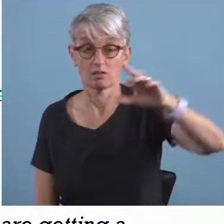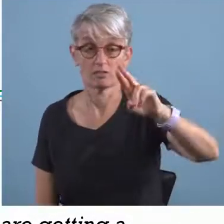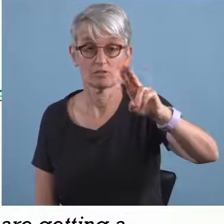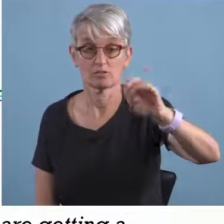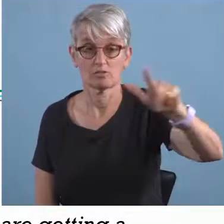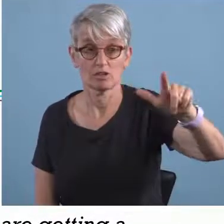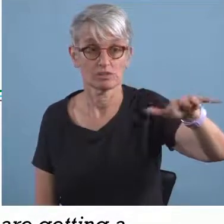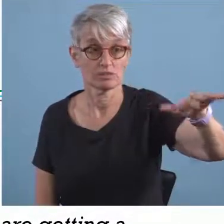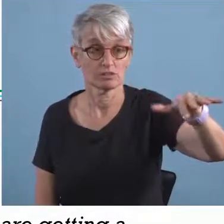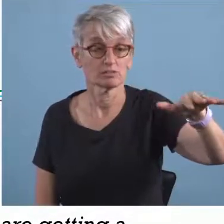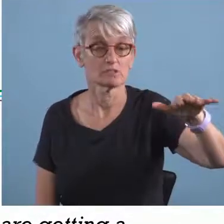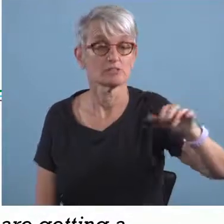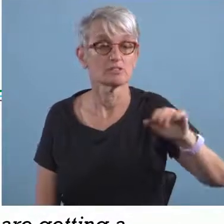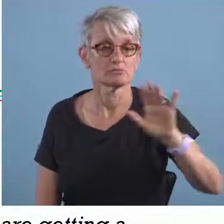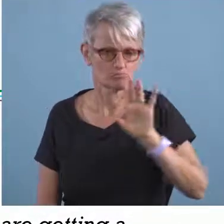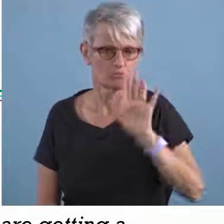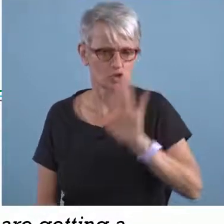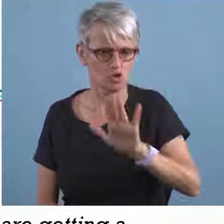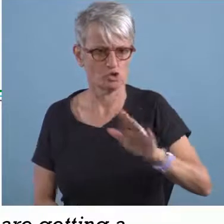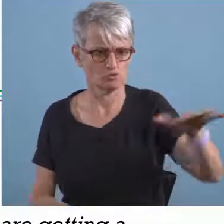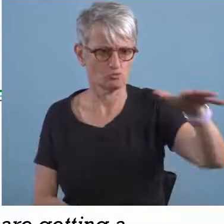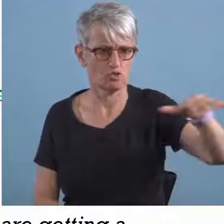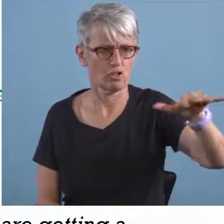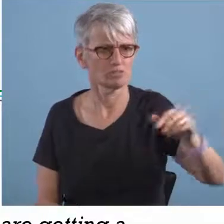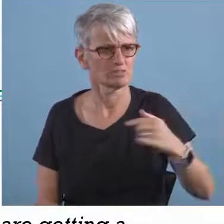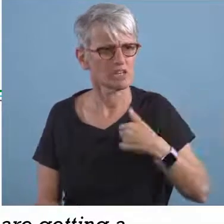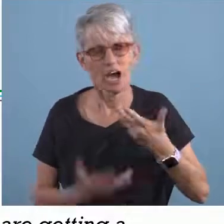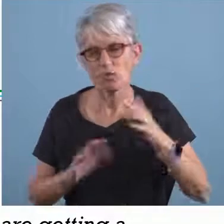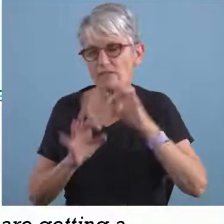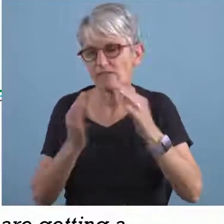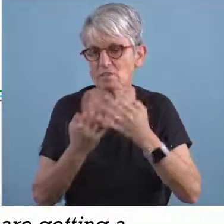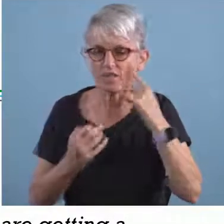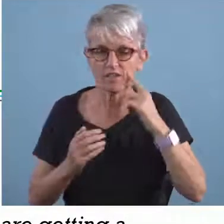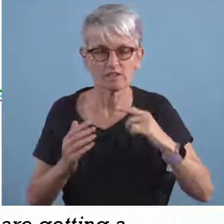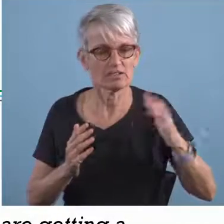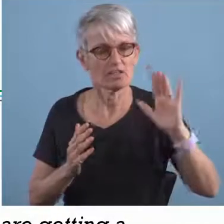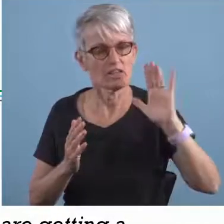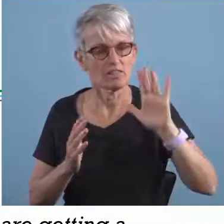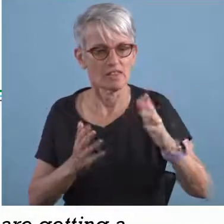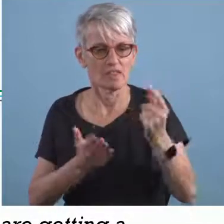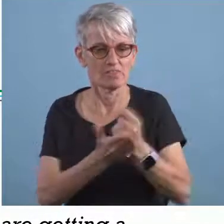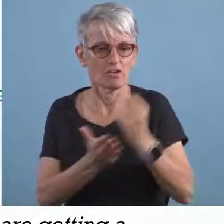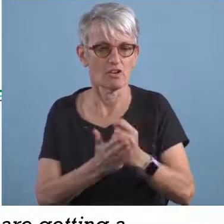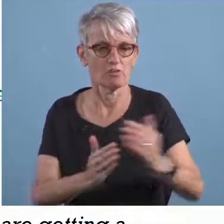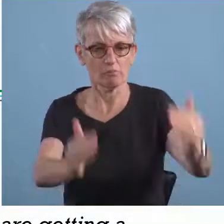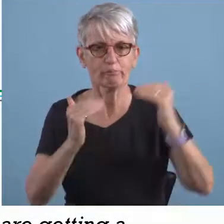her area was a rural part of Colorado. She said, I don't want families to think they're getting a lesser version of therapy.